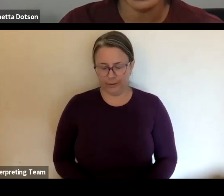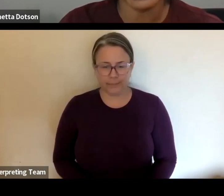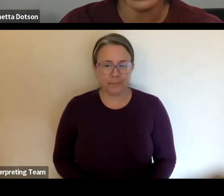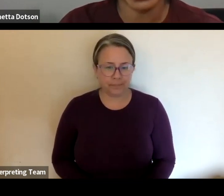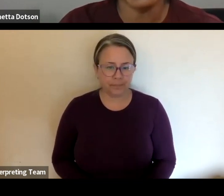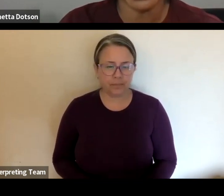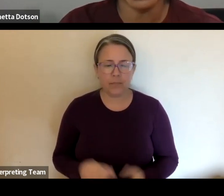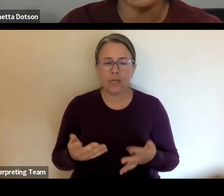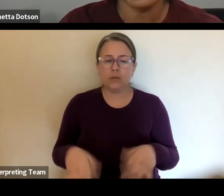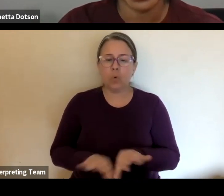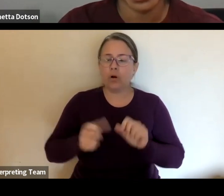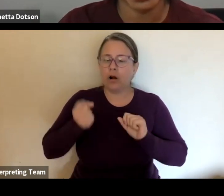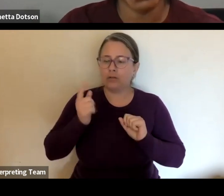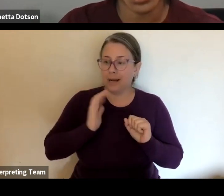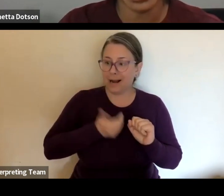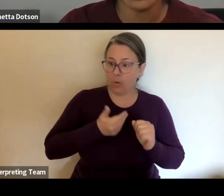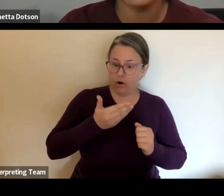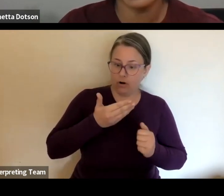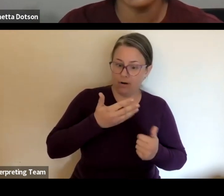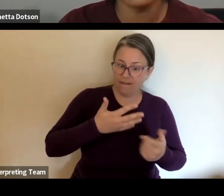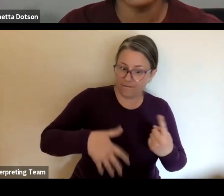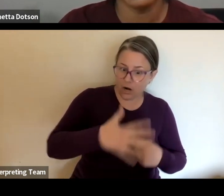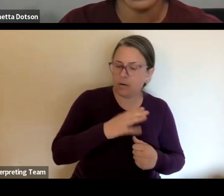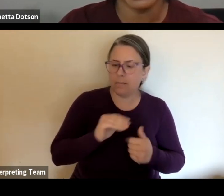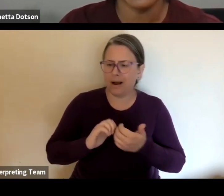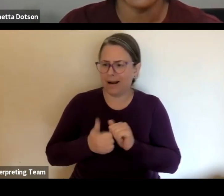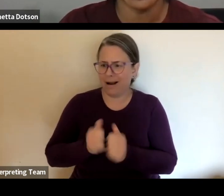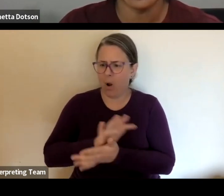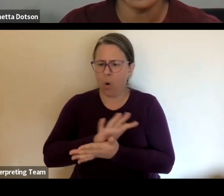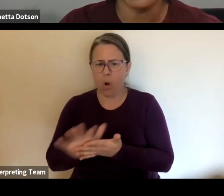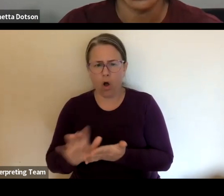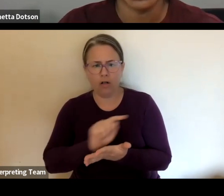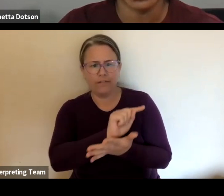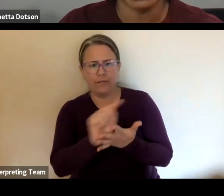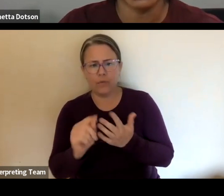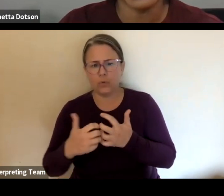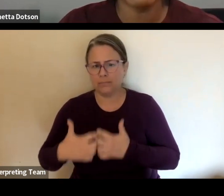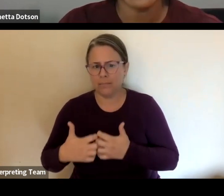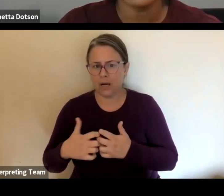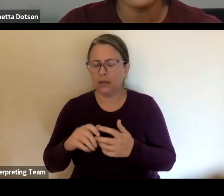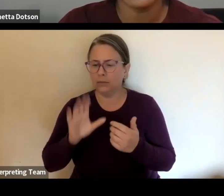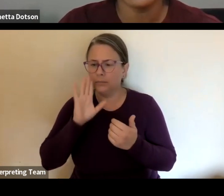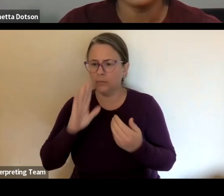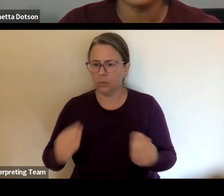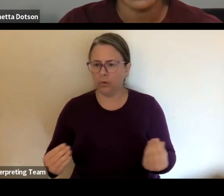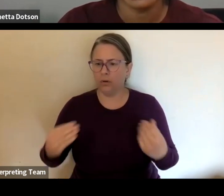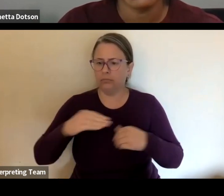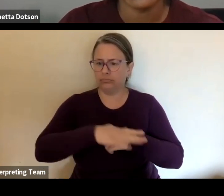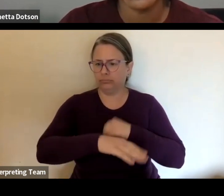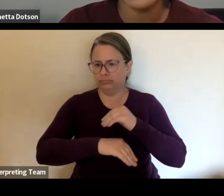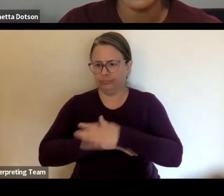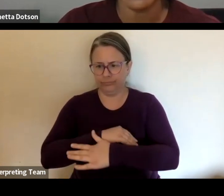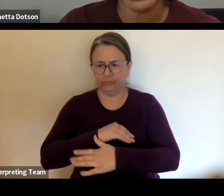health problems. Because in this case, we're saying that on a biological level, we have these changes